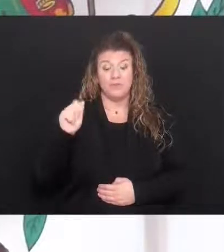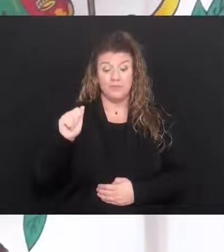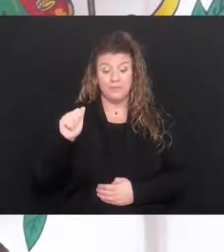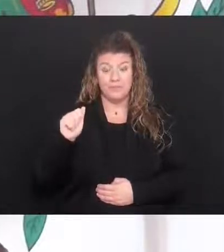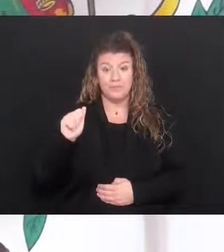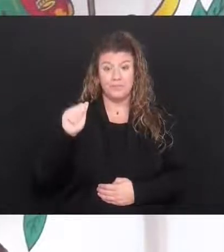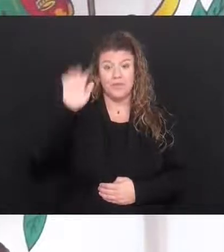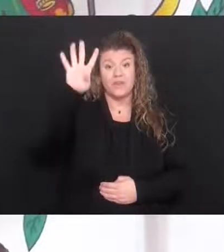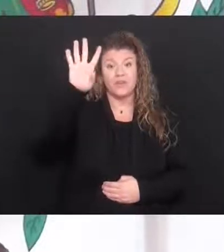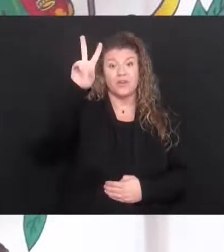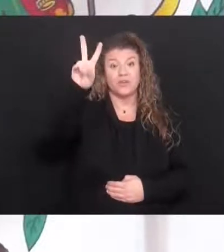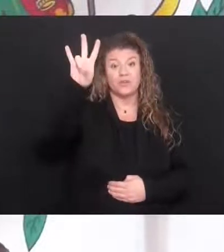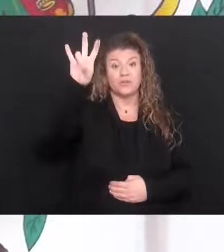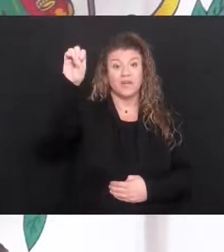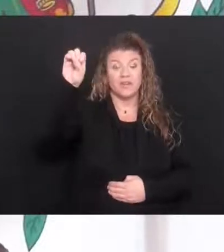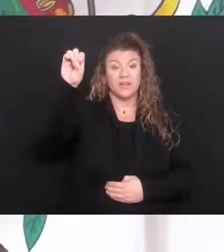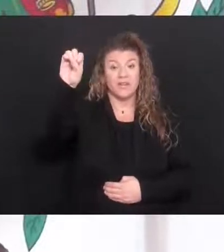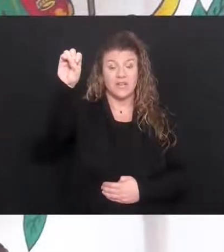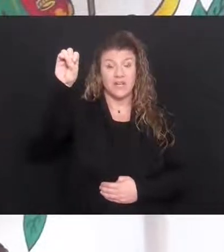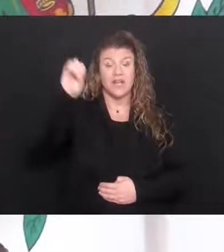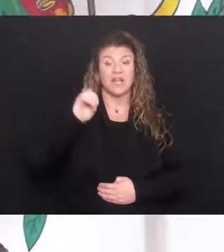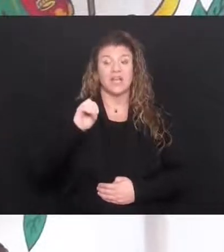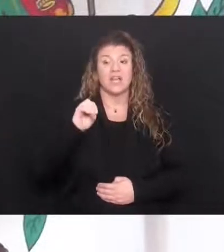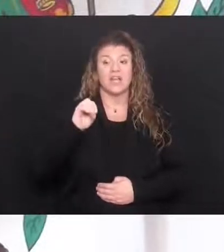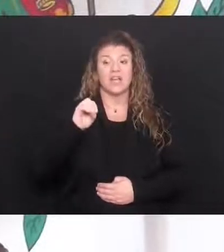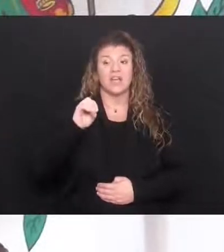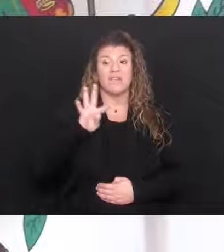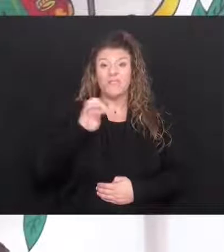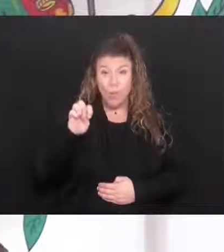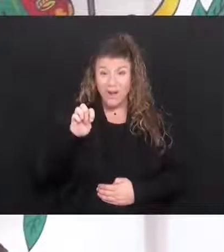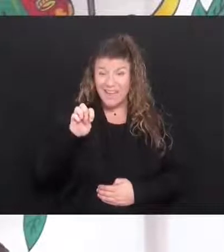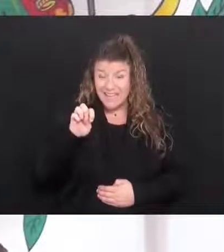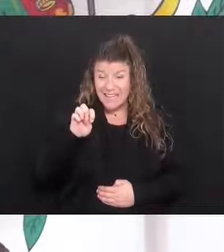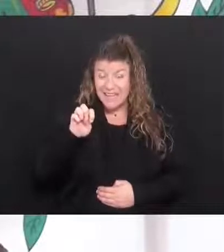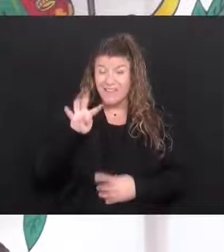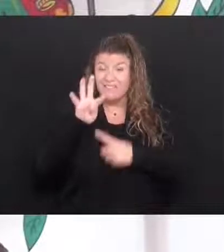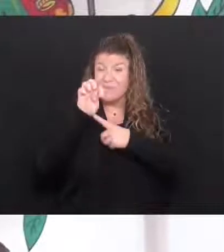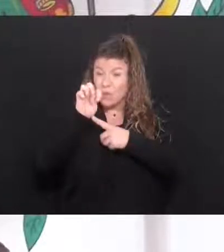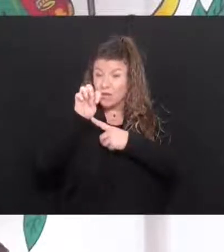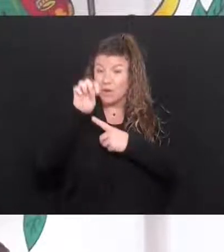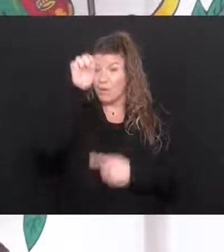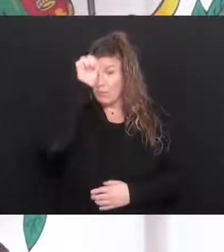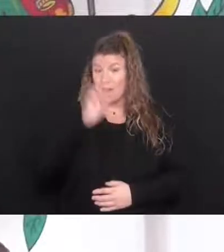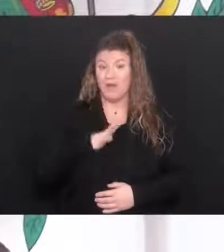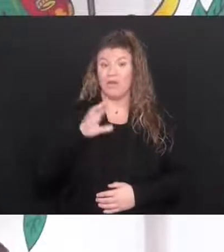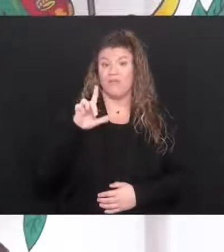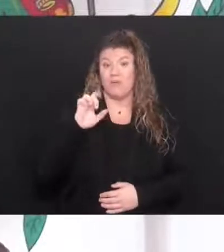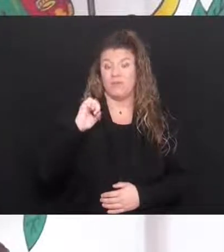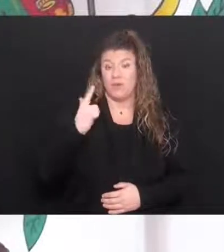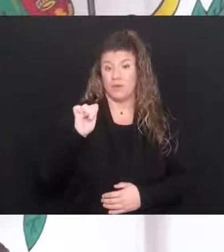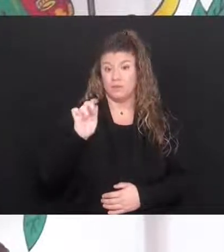The 4,270th death, a 40-year-old male from Logan County.